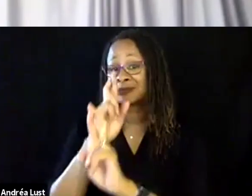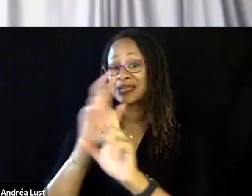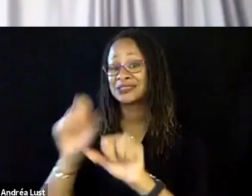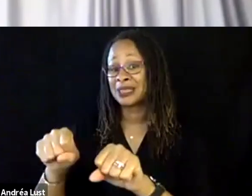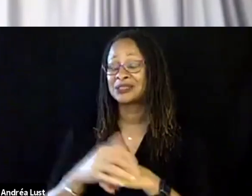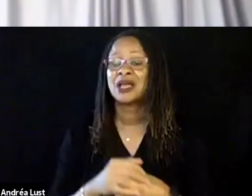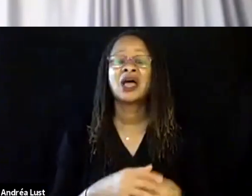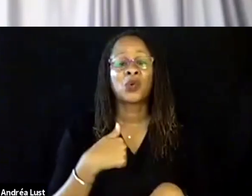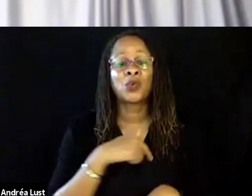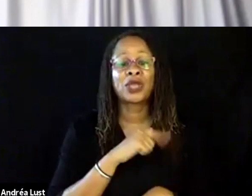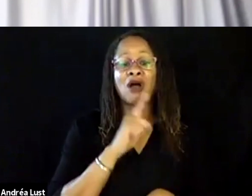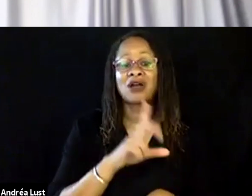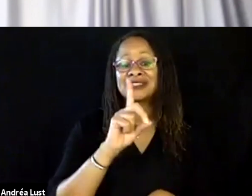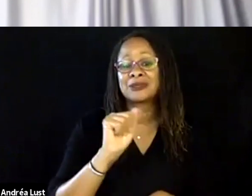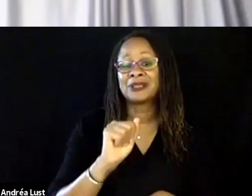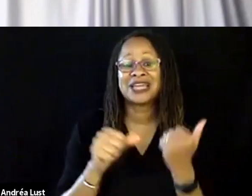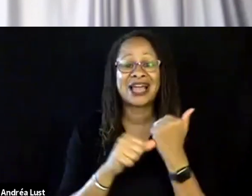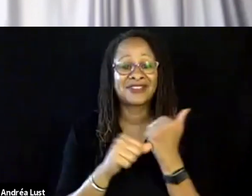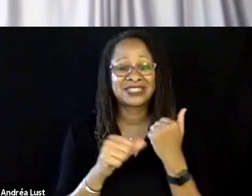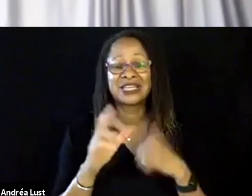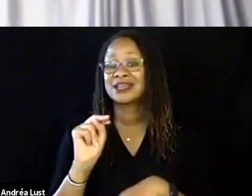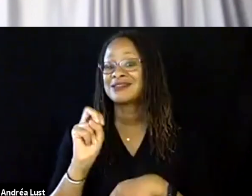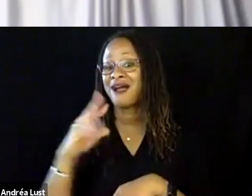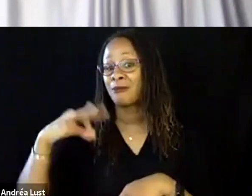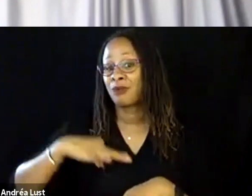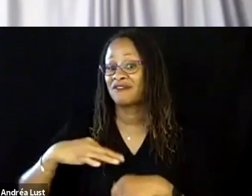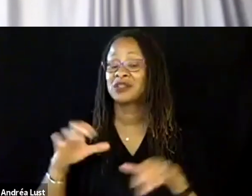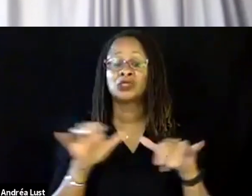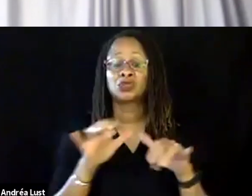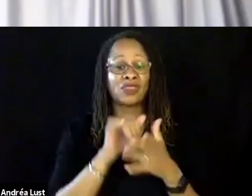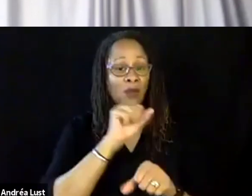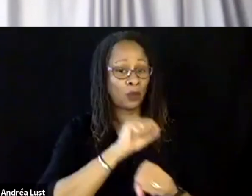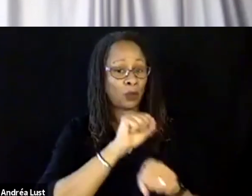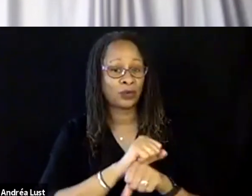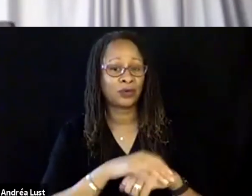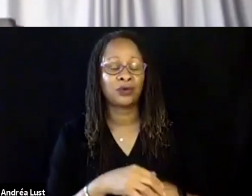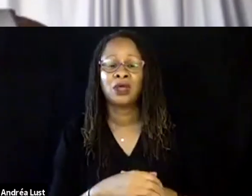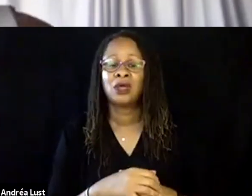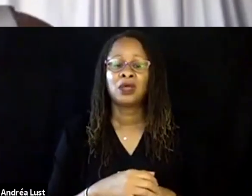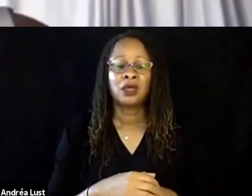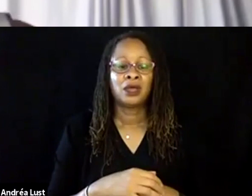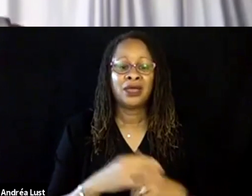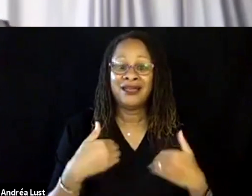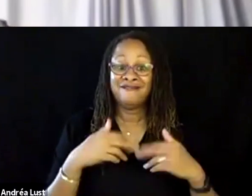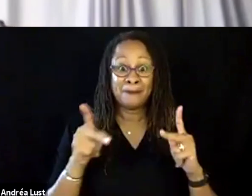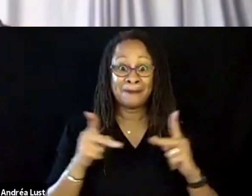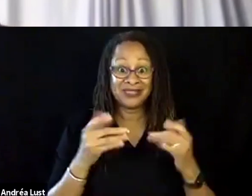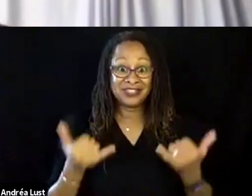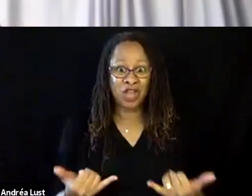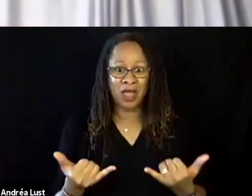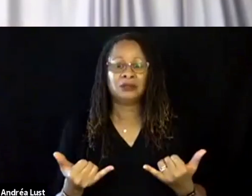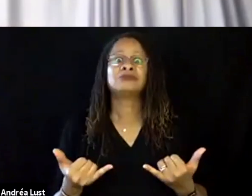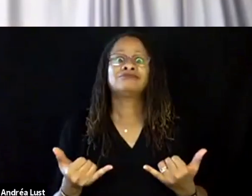disability advocacy nonprofit, and doing this work. And there was a position now. So now it's like,